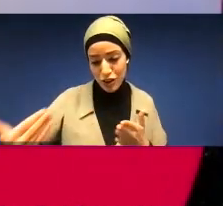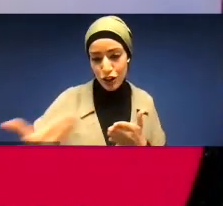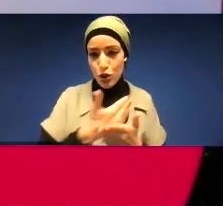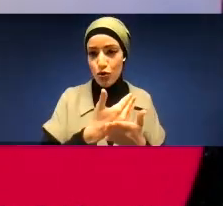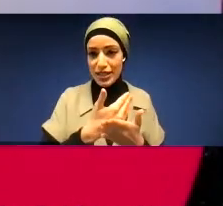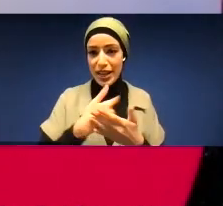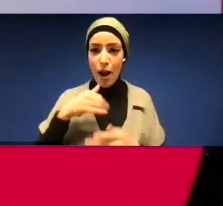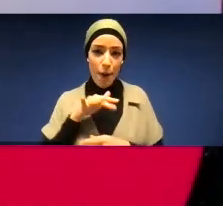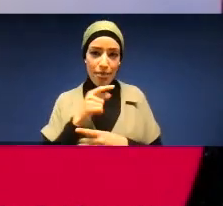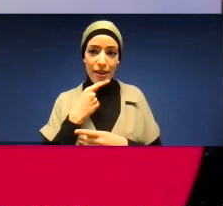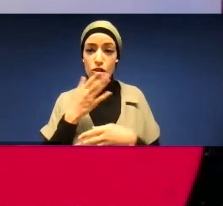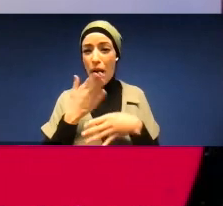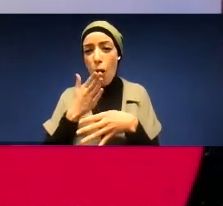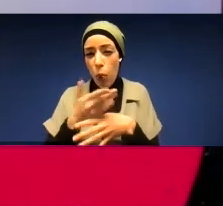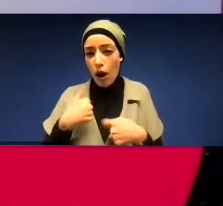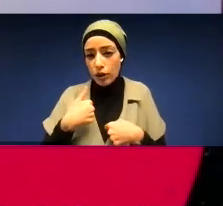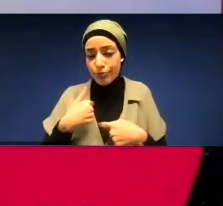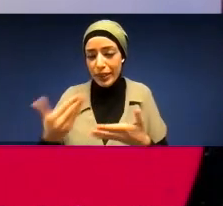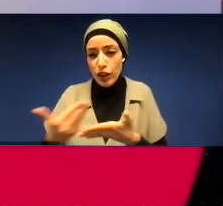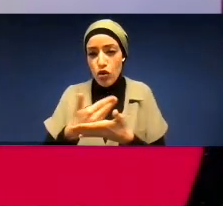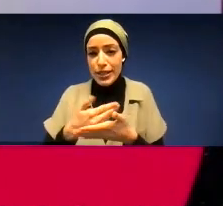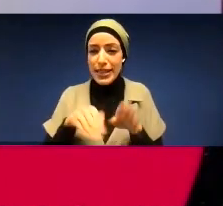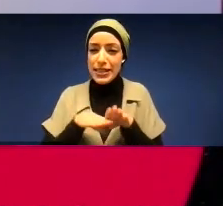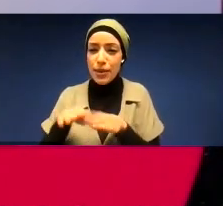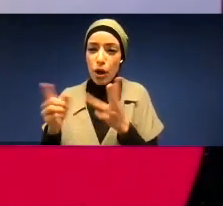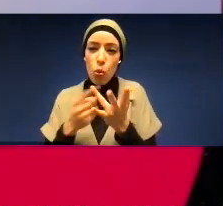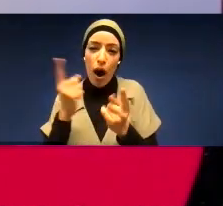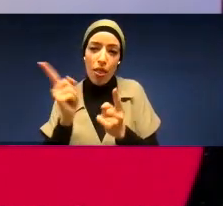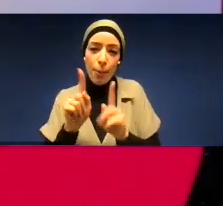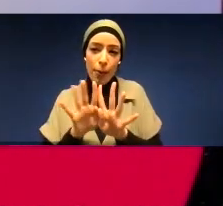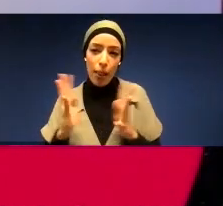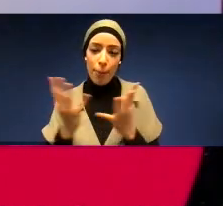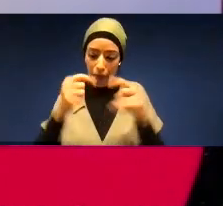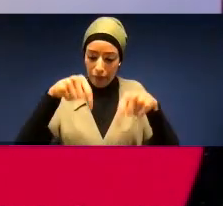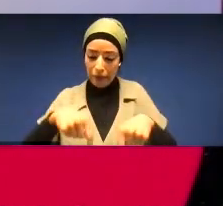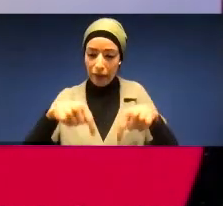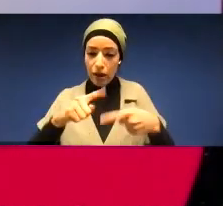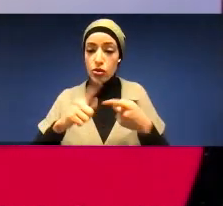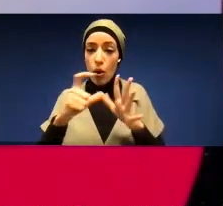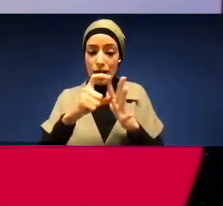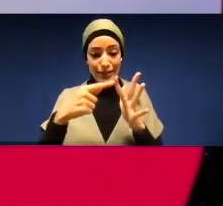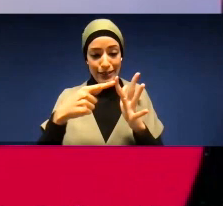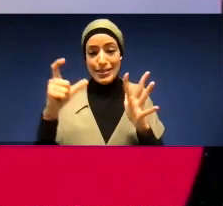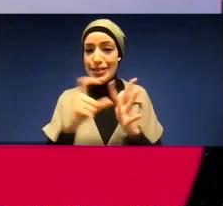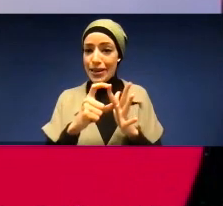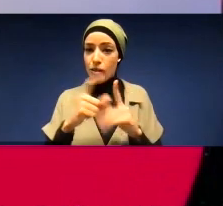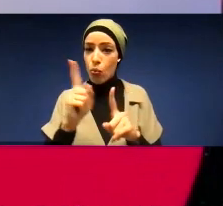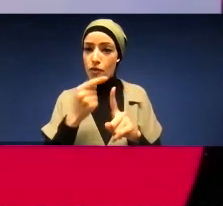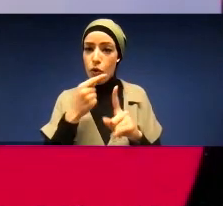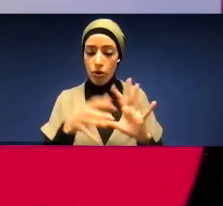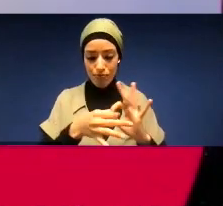I work in security-ish. On the one hand, there's DED that seeks to dismantle the links that exists between the global arms